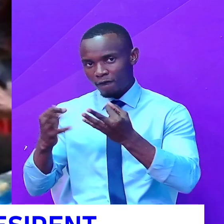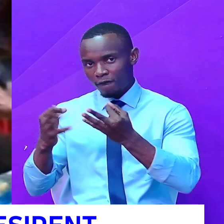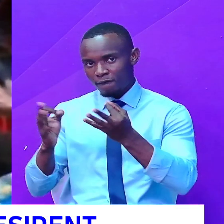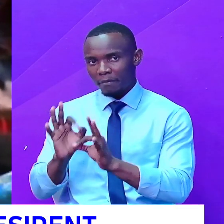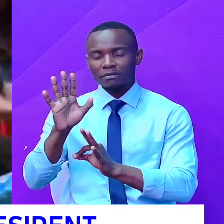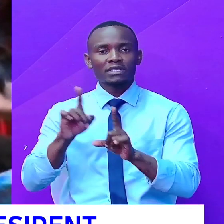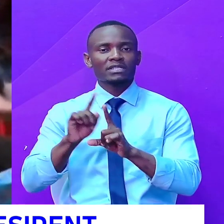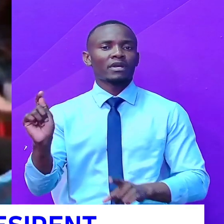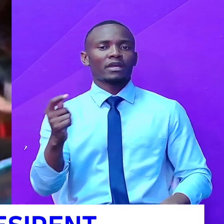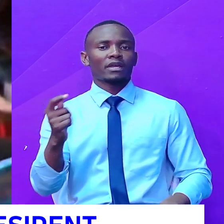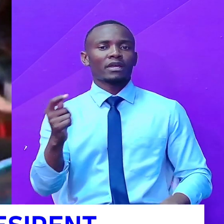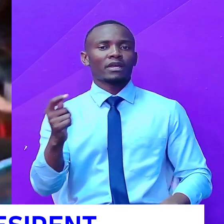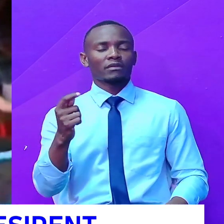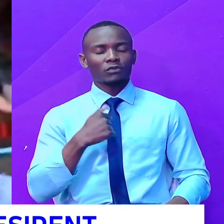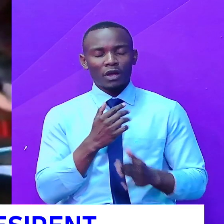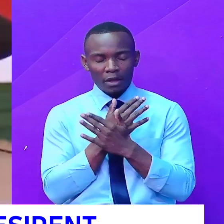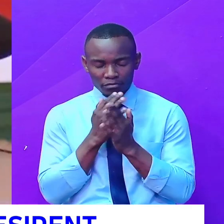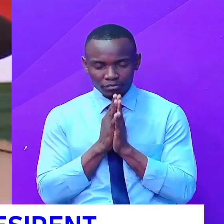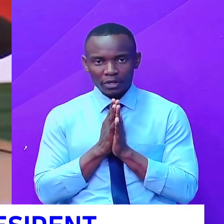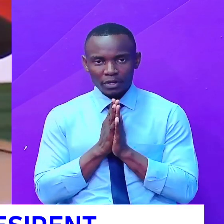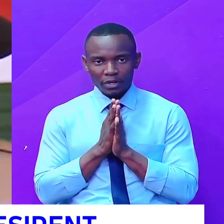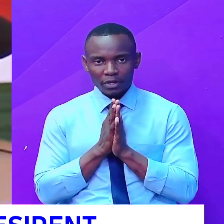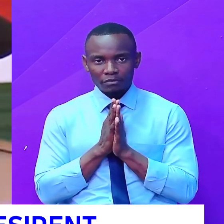May his soul rest in peace.